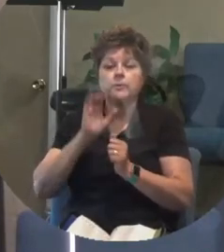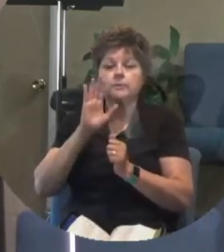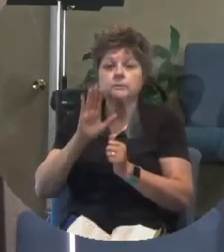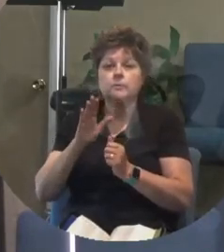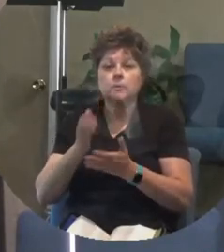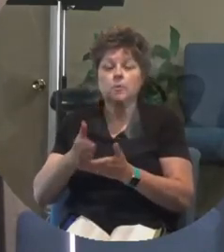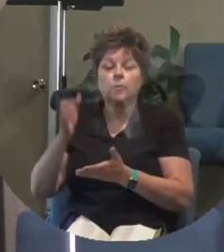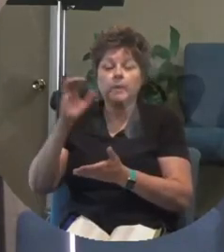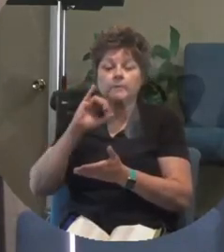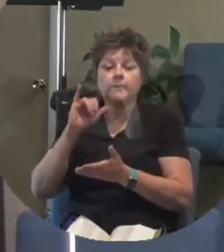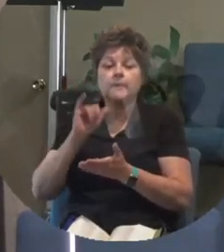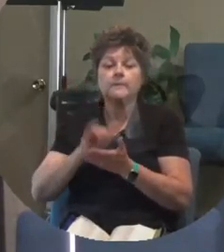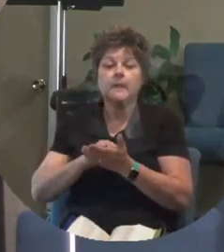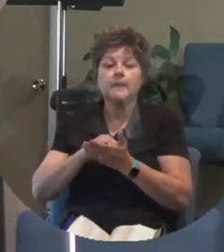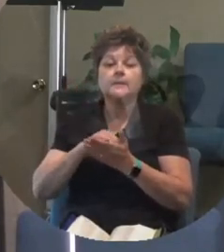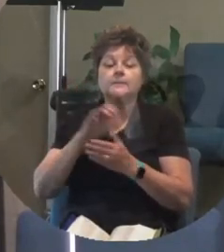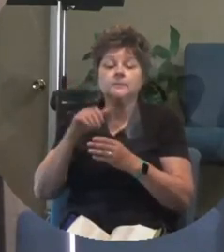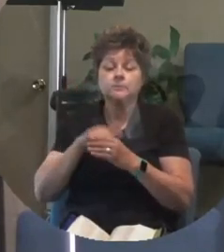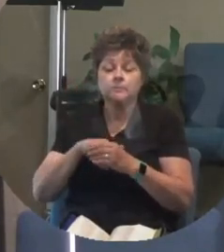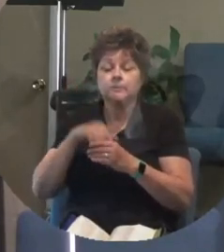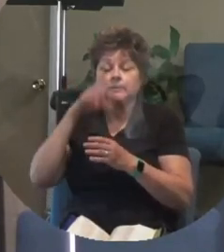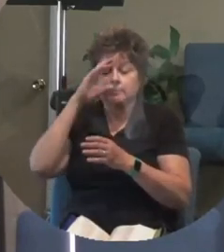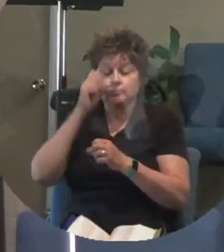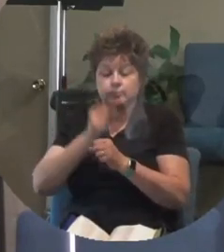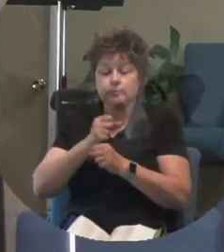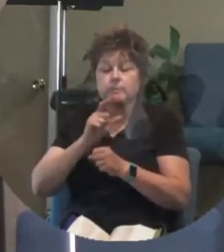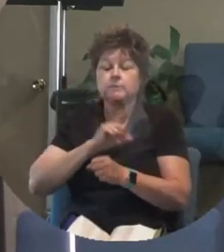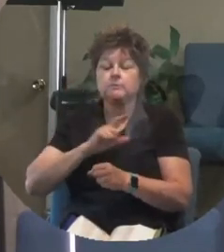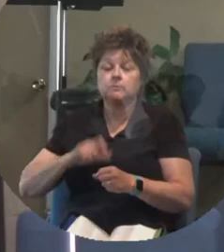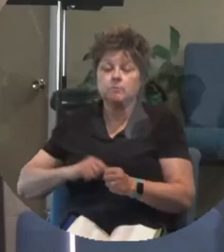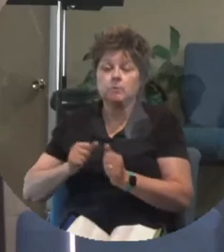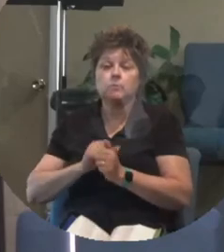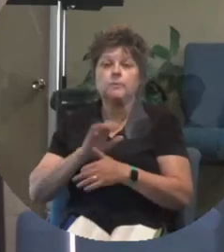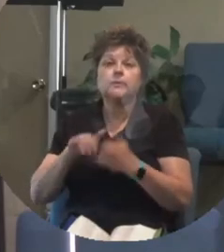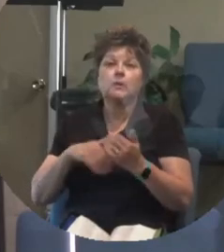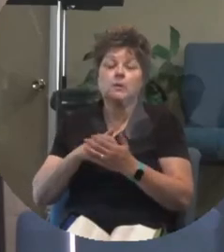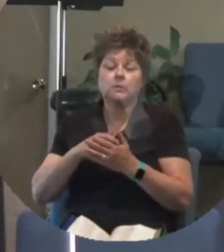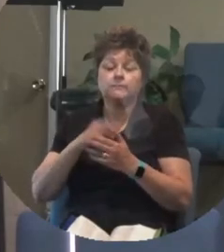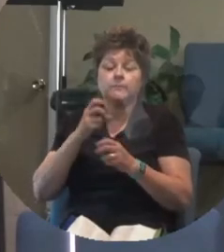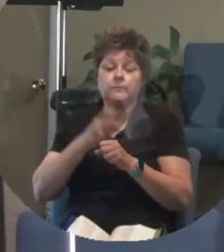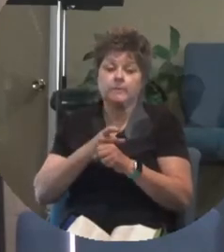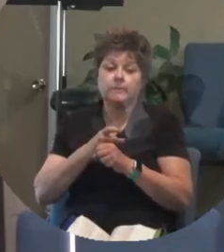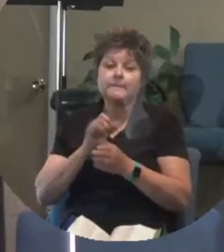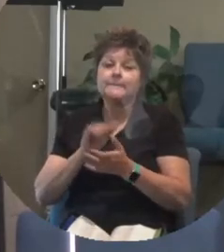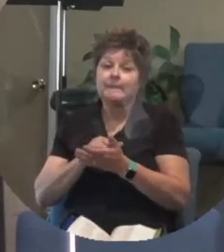That is part of trusting the Lord with all your heart. Because that's the hard one.